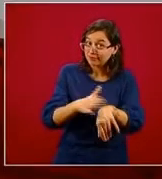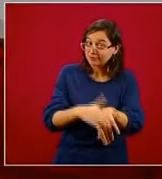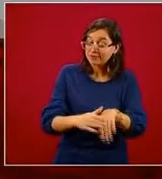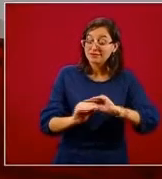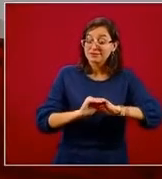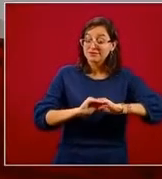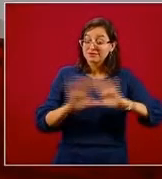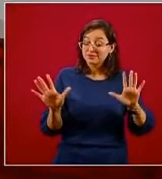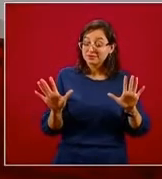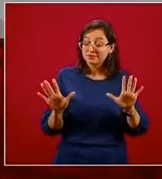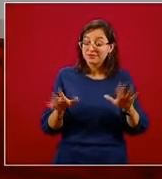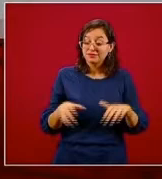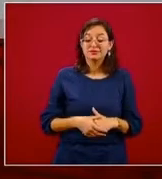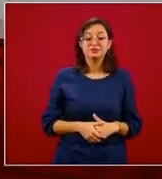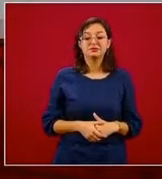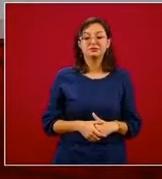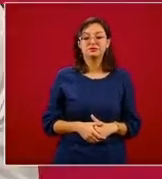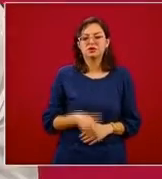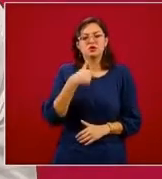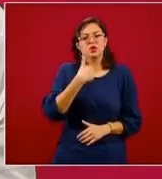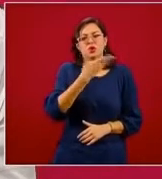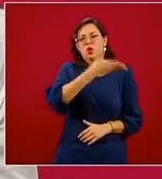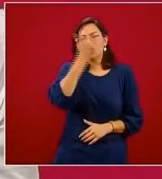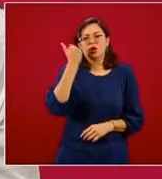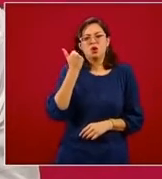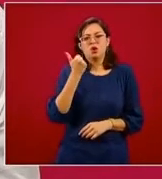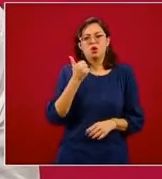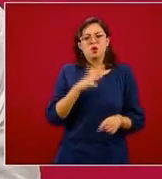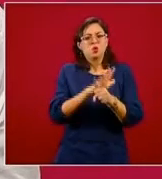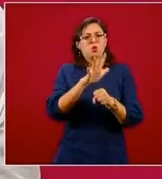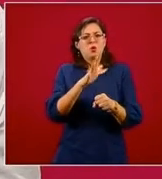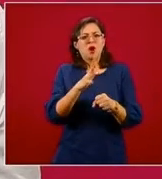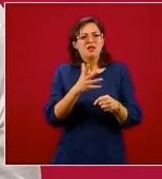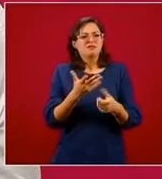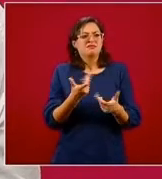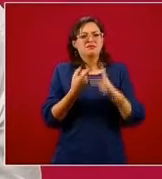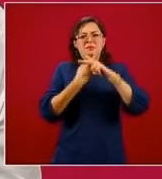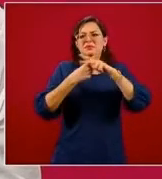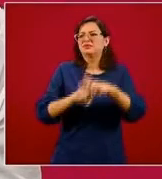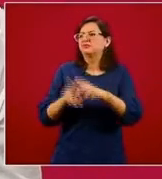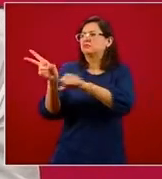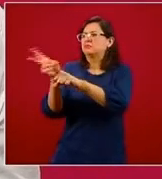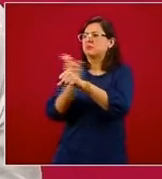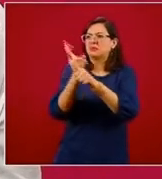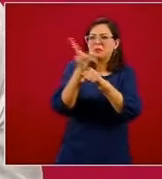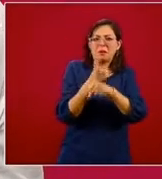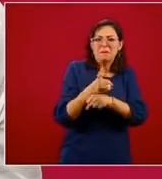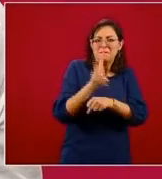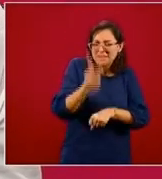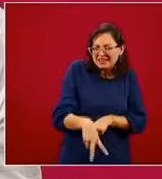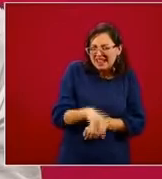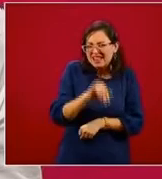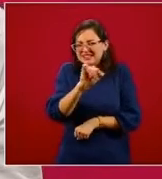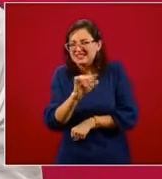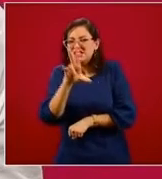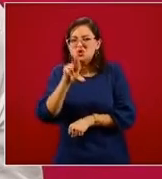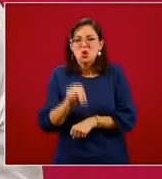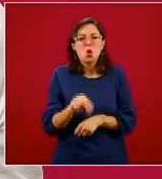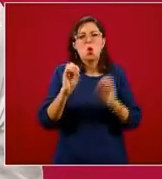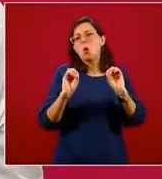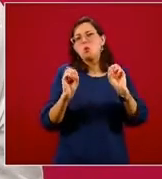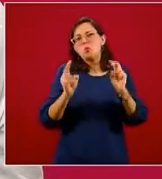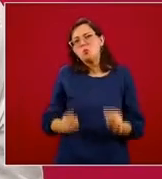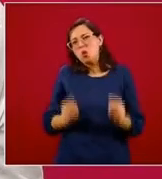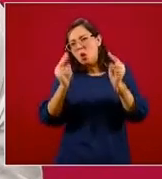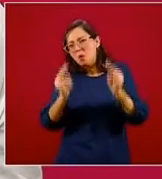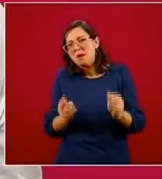want to be no very tenemos, clear o yo no about tengo this. documentación de dónde puede ser el I origen de don't know este audio, where si es this genuino o audio no, si recording comes realmente se from. está I don't know pretendiendo if